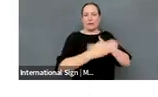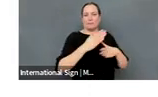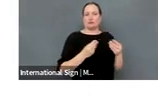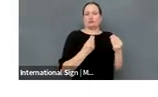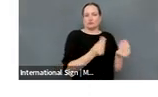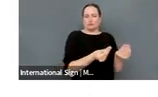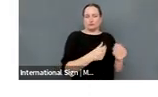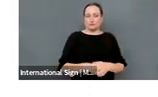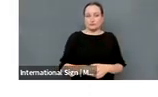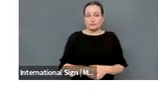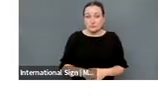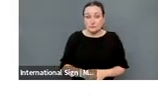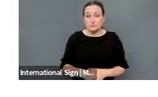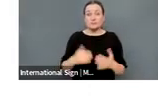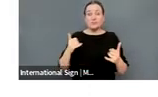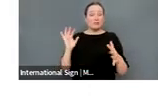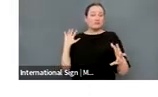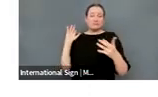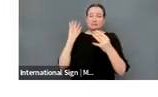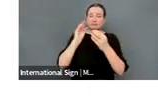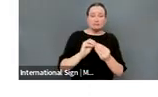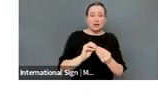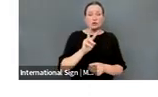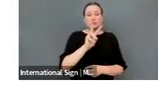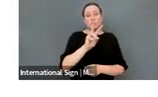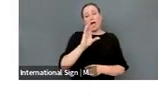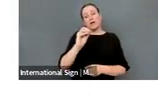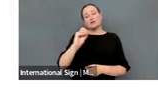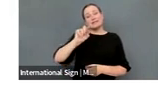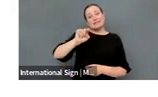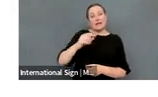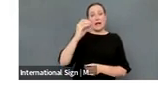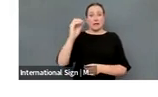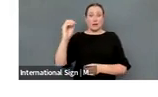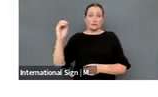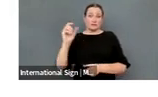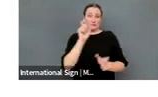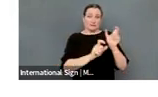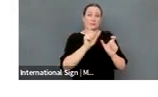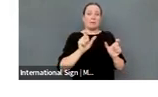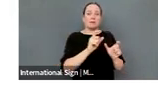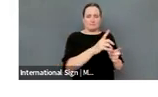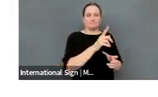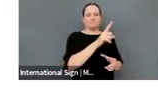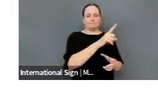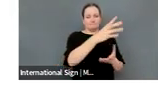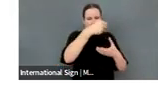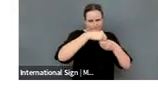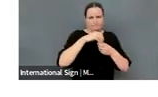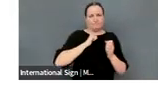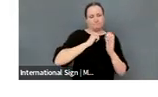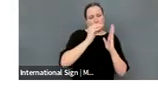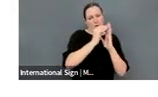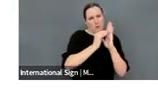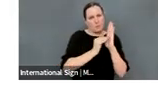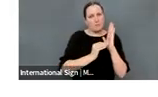5,000 to almost 200,000 persons' abilities in the system. We also supported the procurement of computer